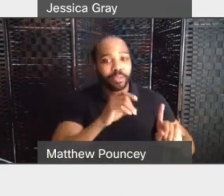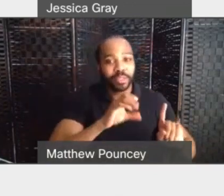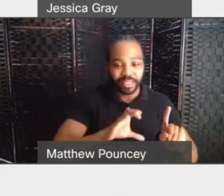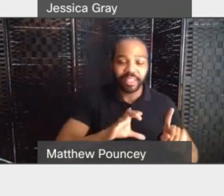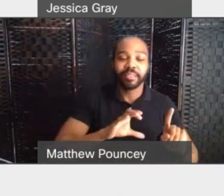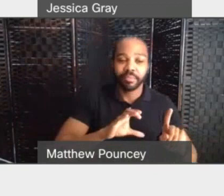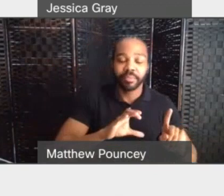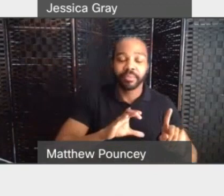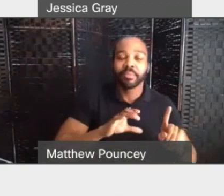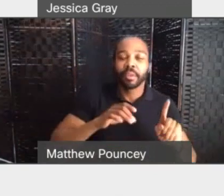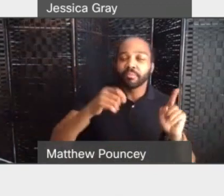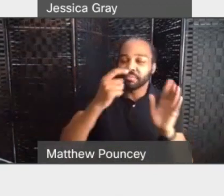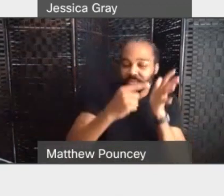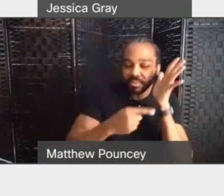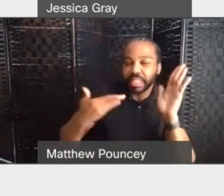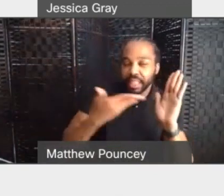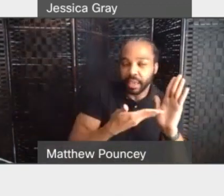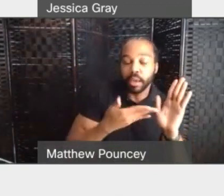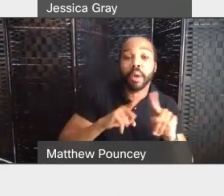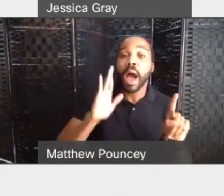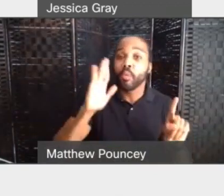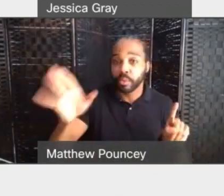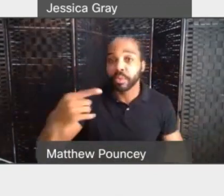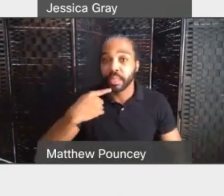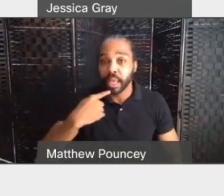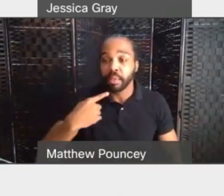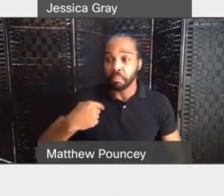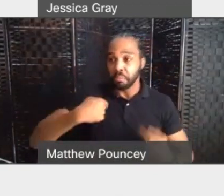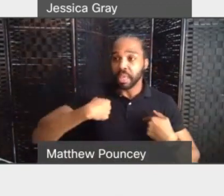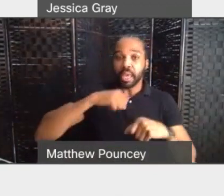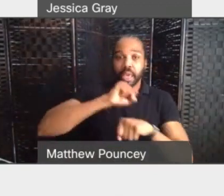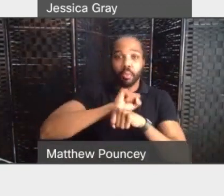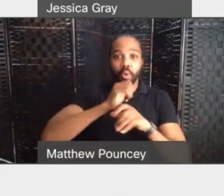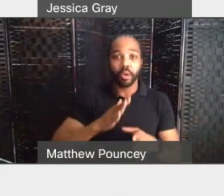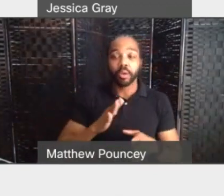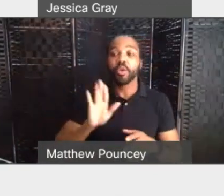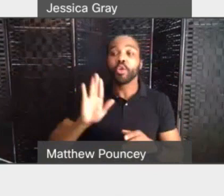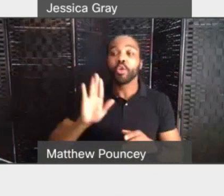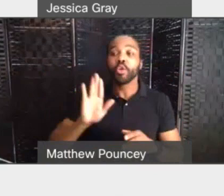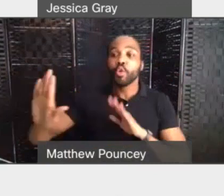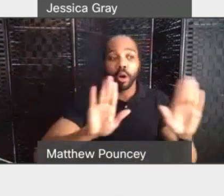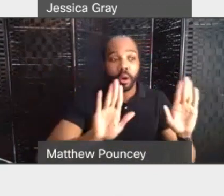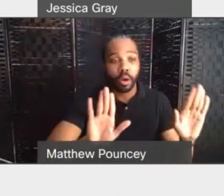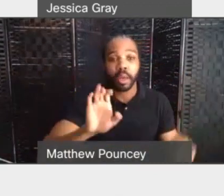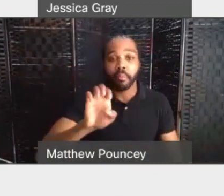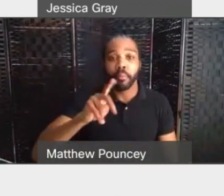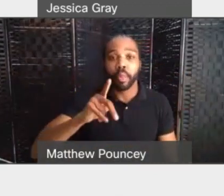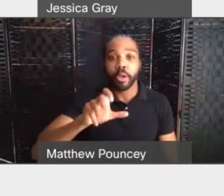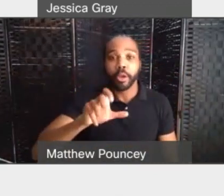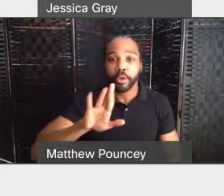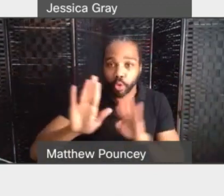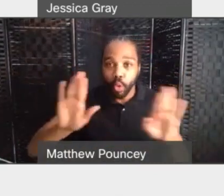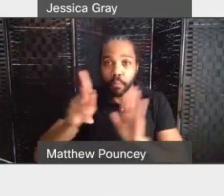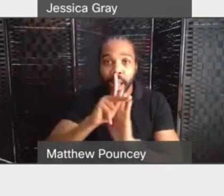will say, however, that as a employer, your policy and your procedures can be